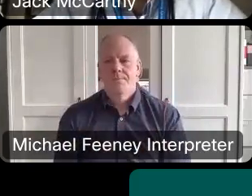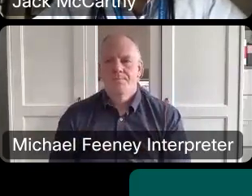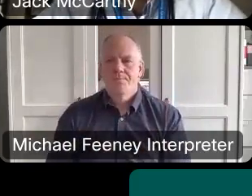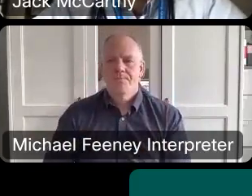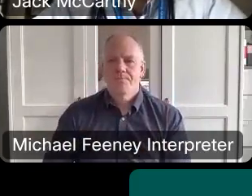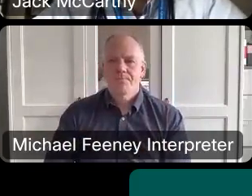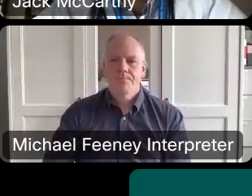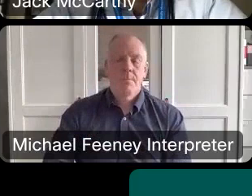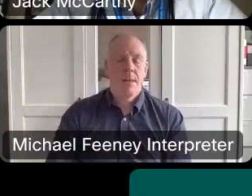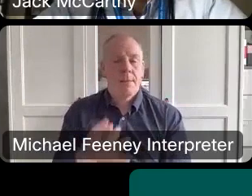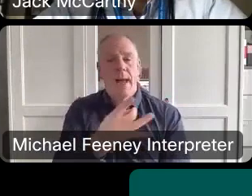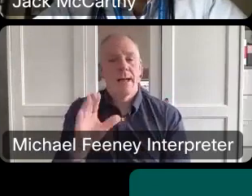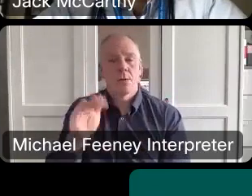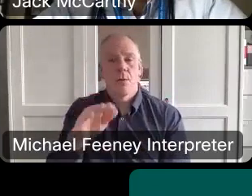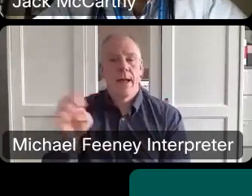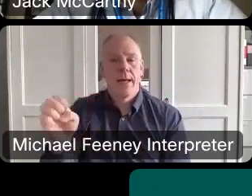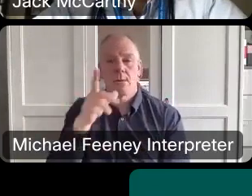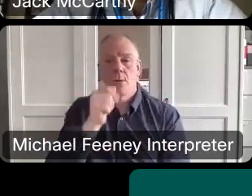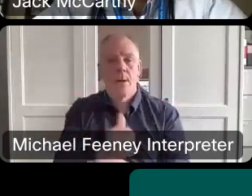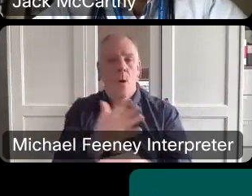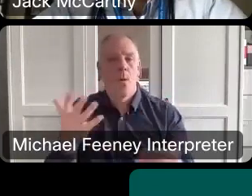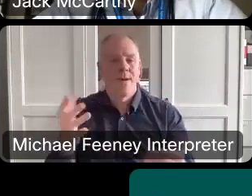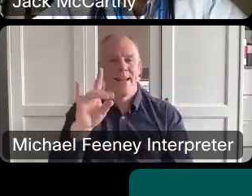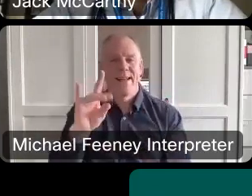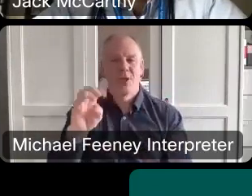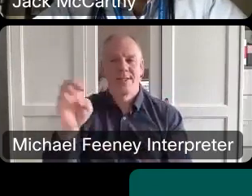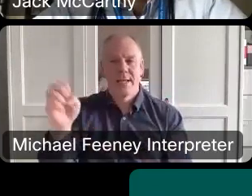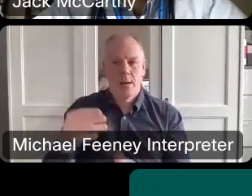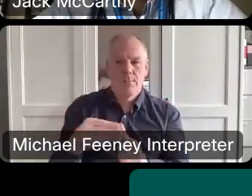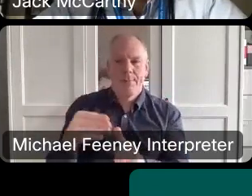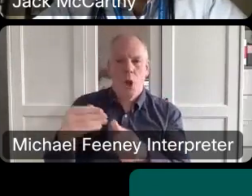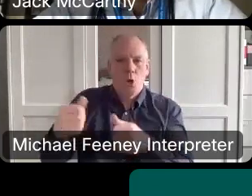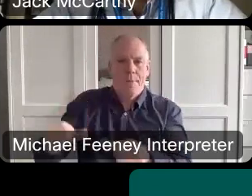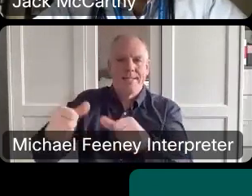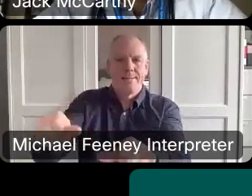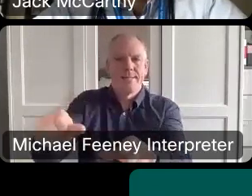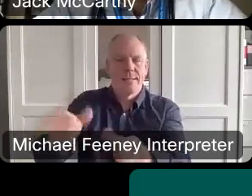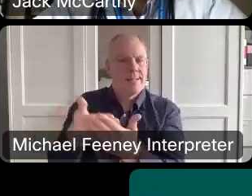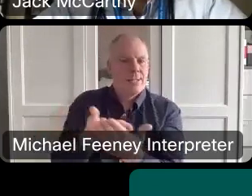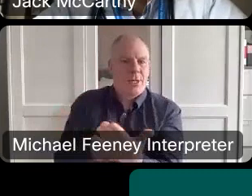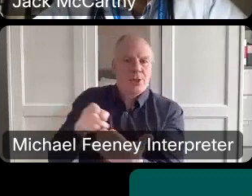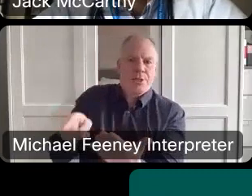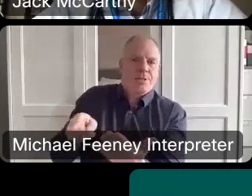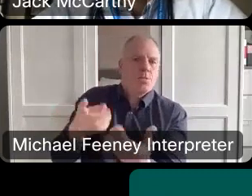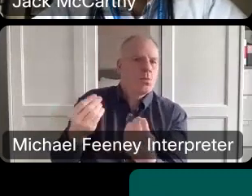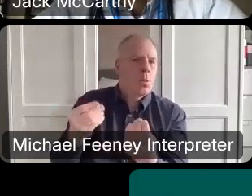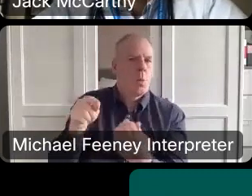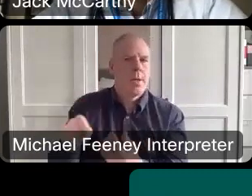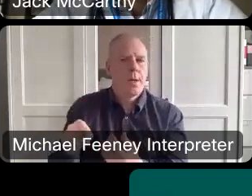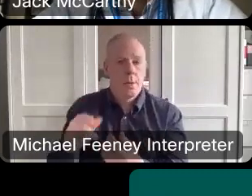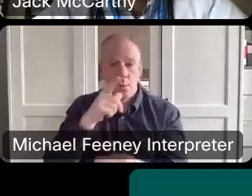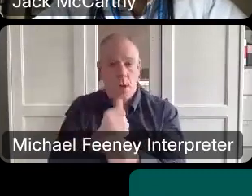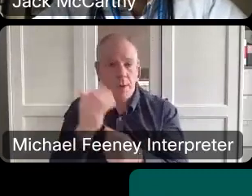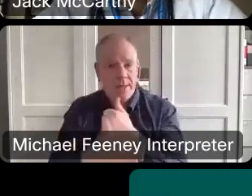maybe one for you, Lorraine, just in terms of the HSE preparing for the commencement of the legislation. I know we talked about within